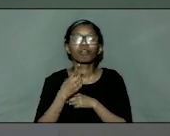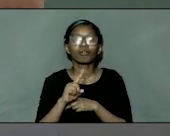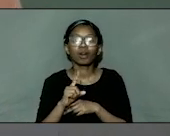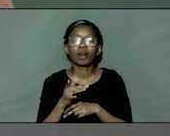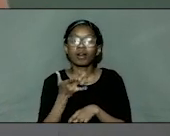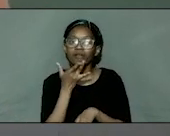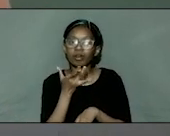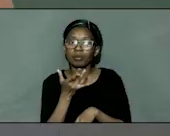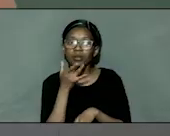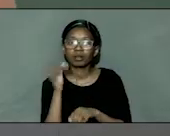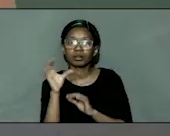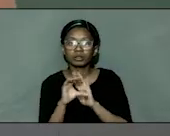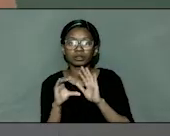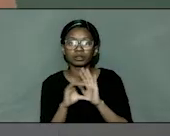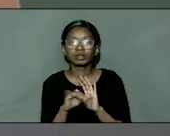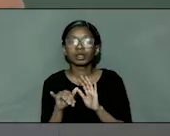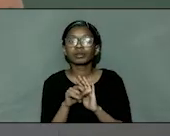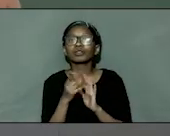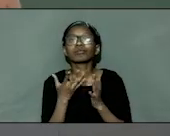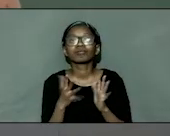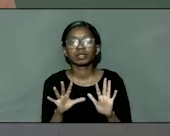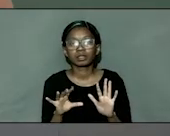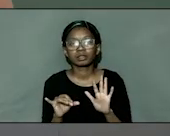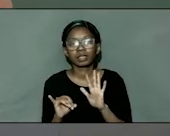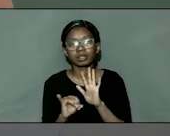characteristic, the one that you have identified.